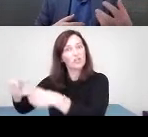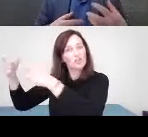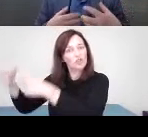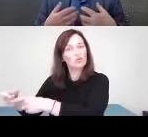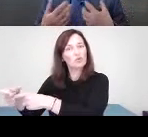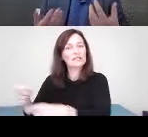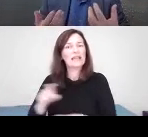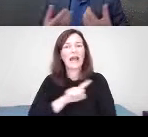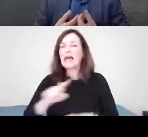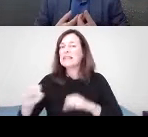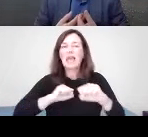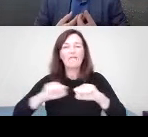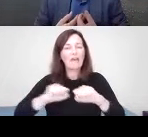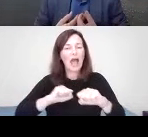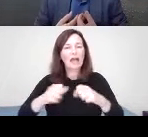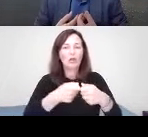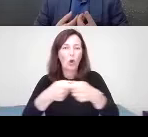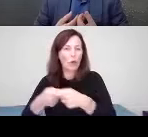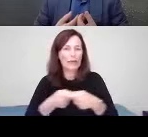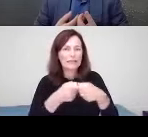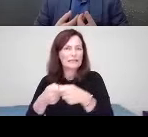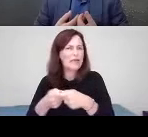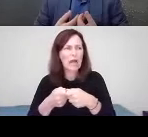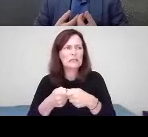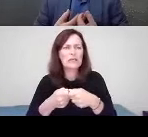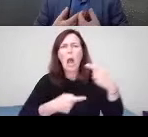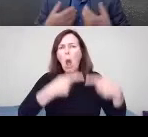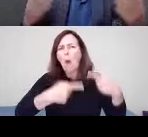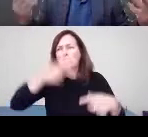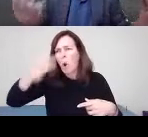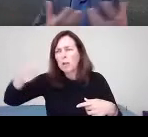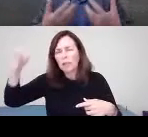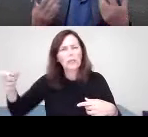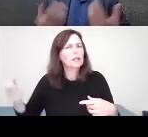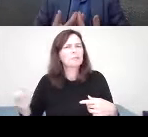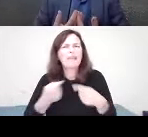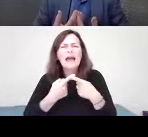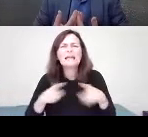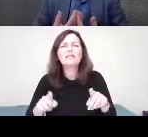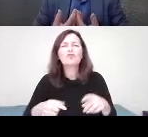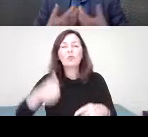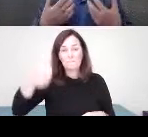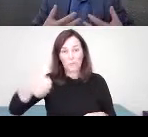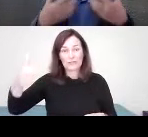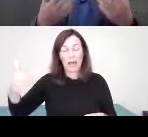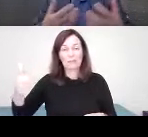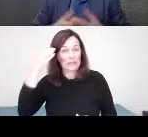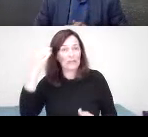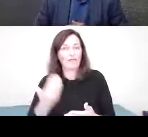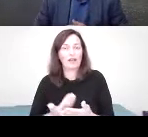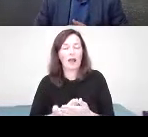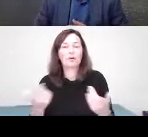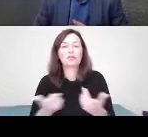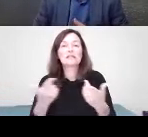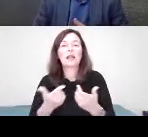politicians, different kind of individuals who really believe that we can learn through the network, but we can also have the common